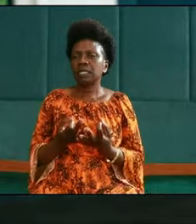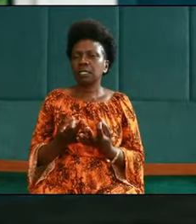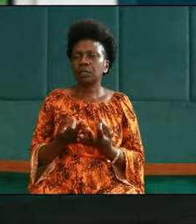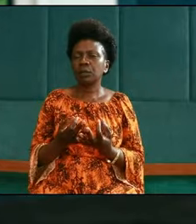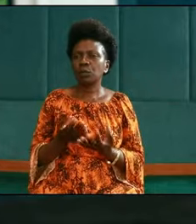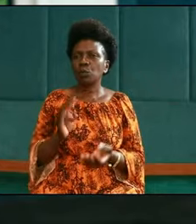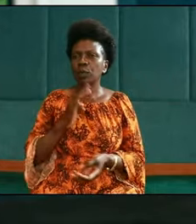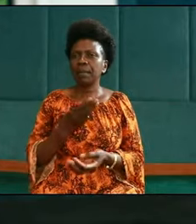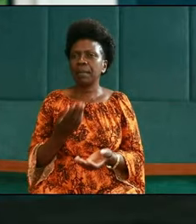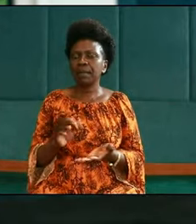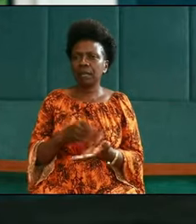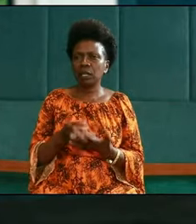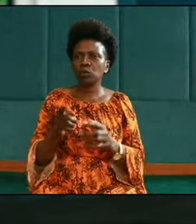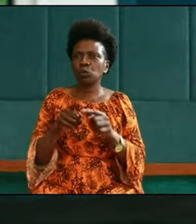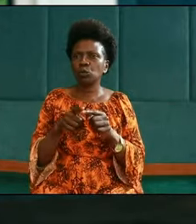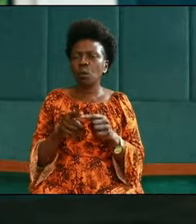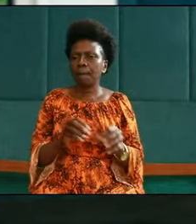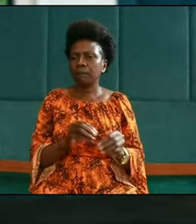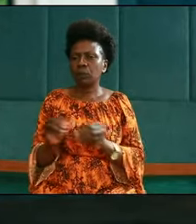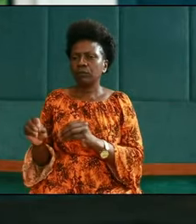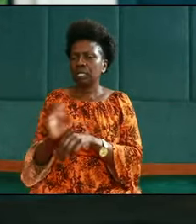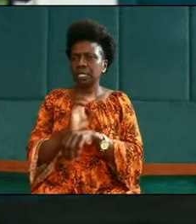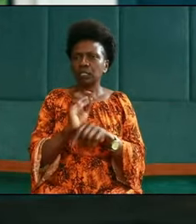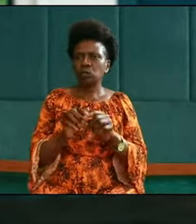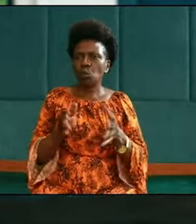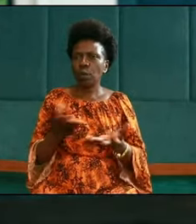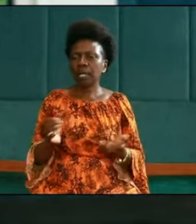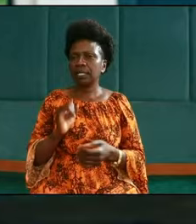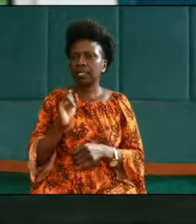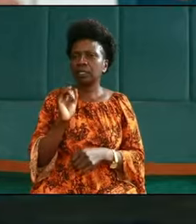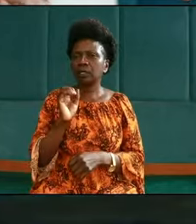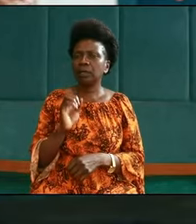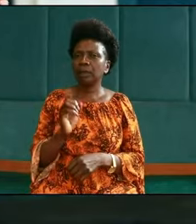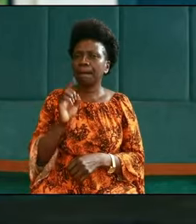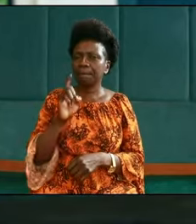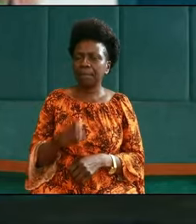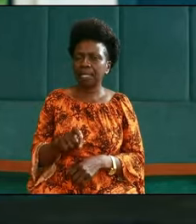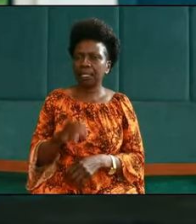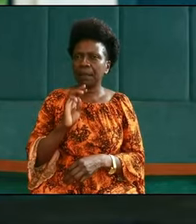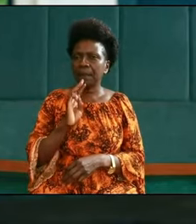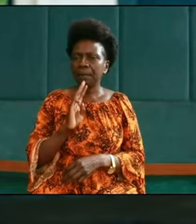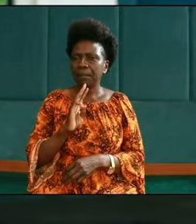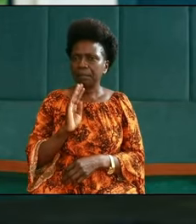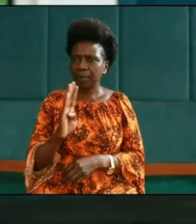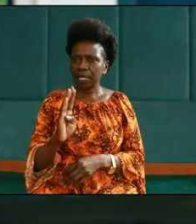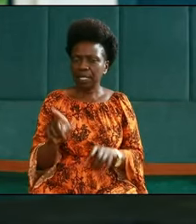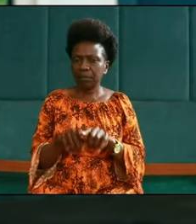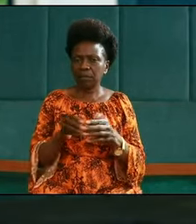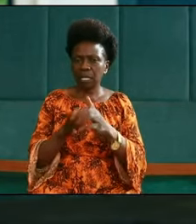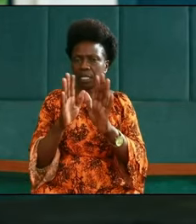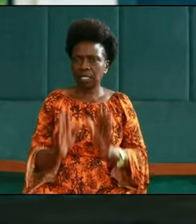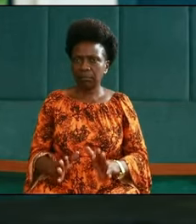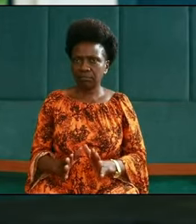be failing to move the church to where it ought to be as leaders.